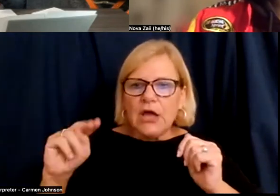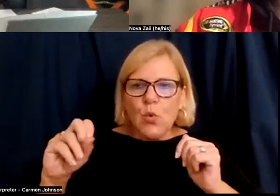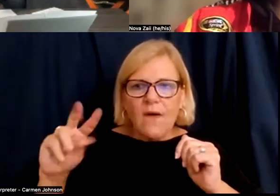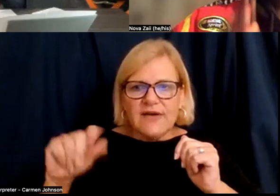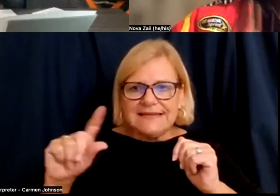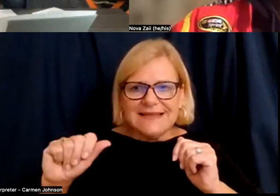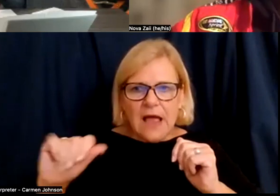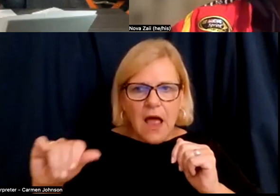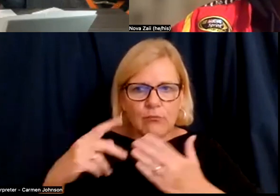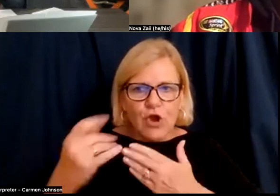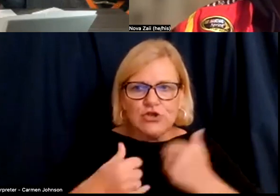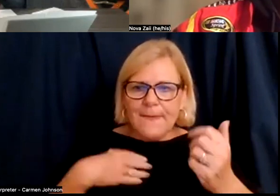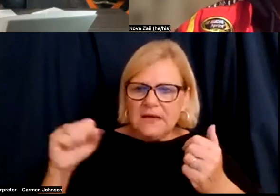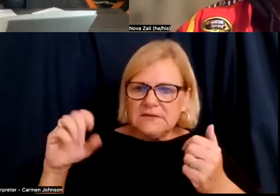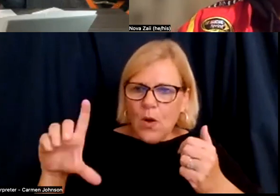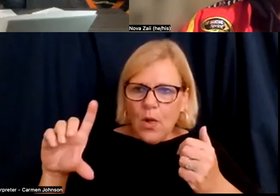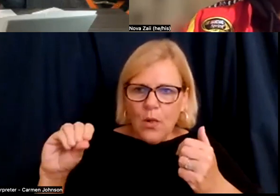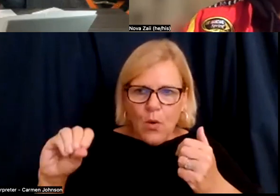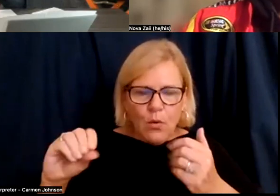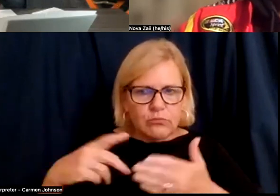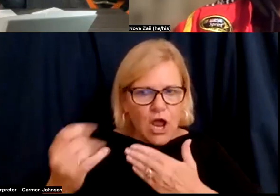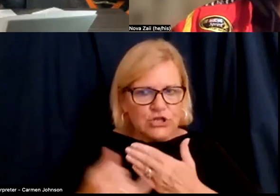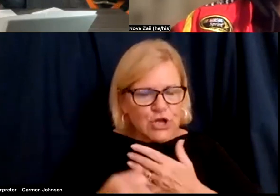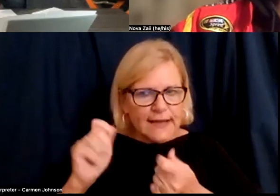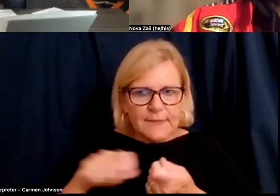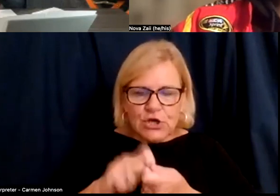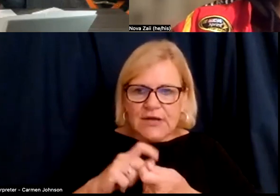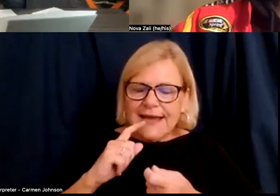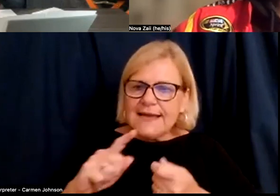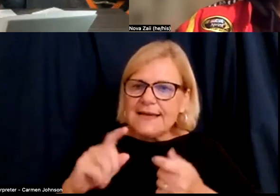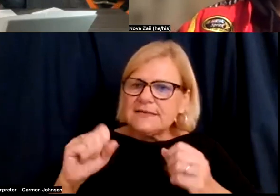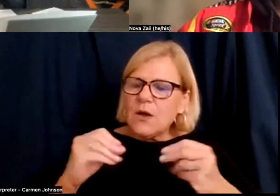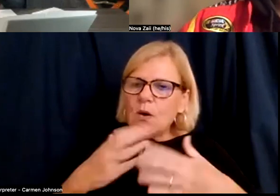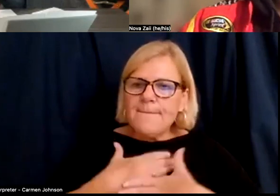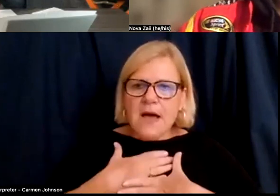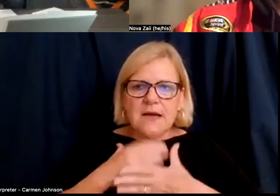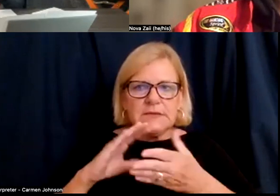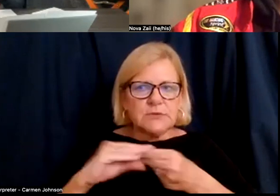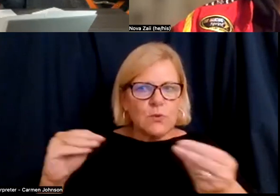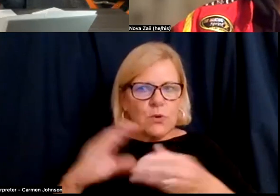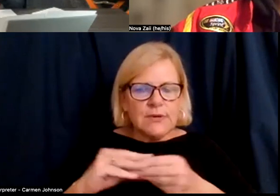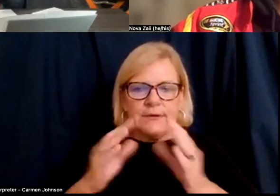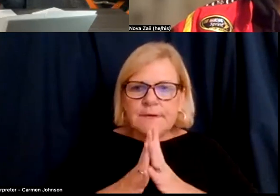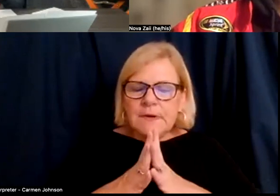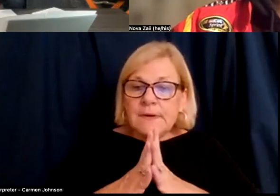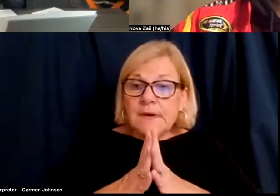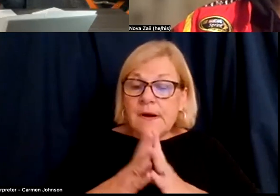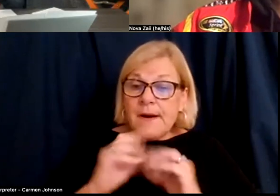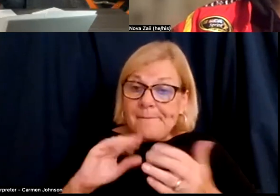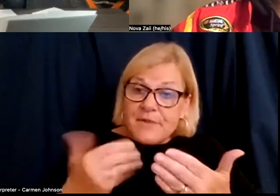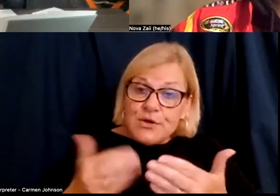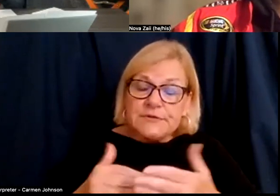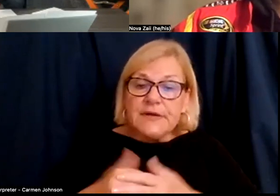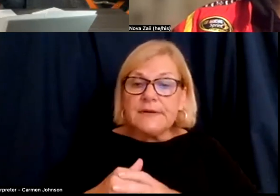Zaii project, my solo project in particular, it's so biographical. And, you know, whether it's the music